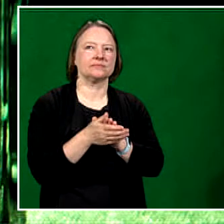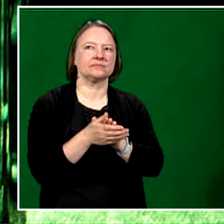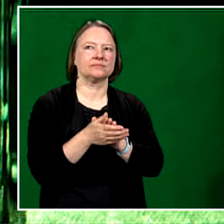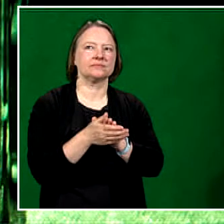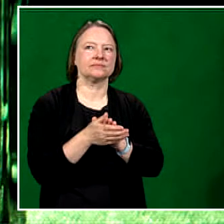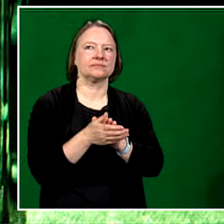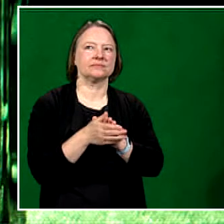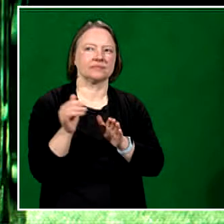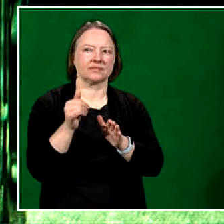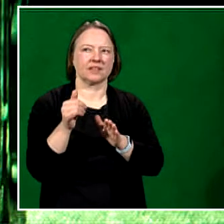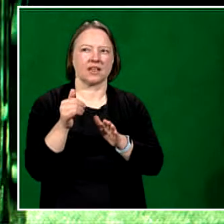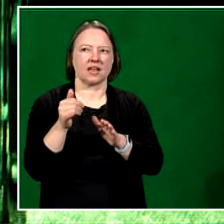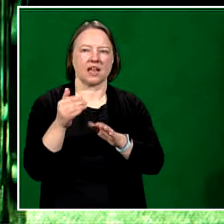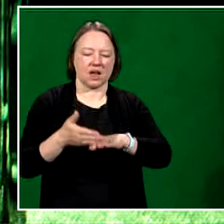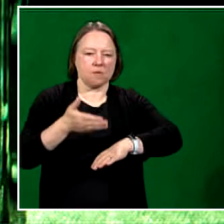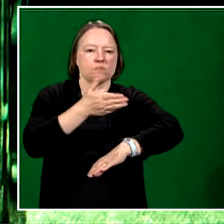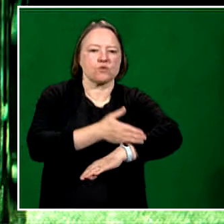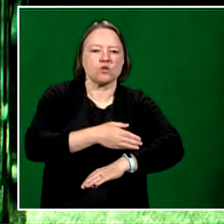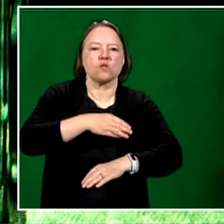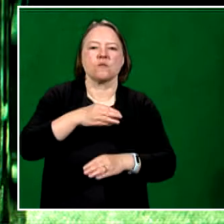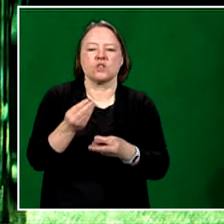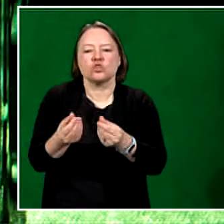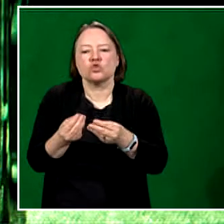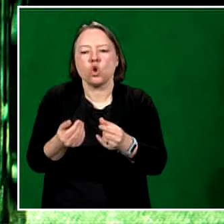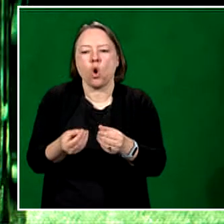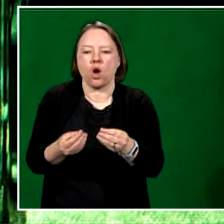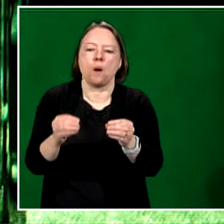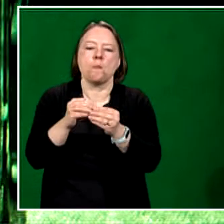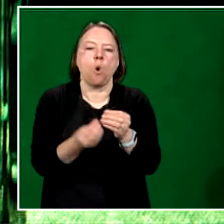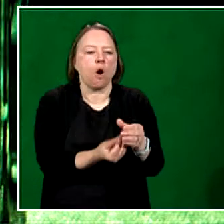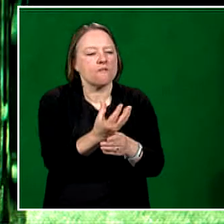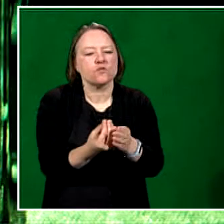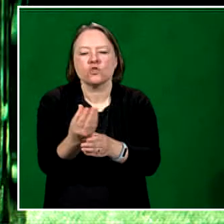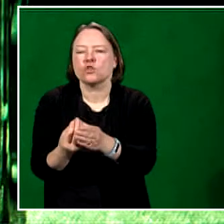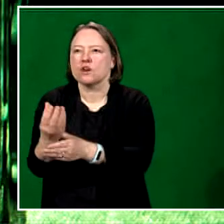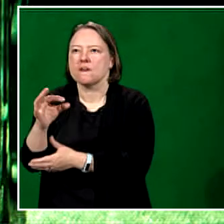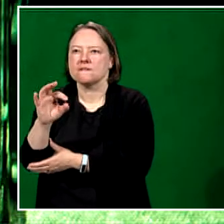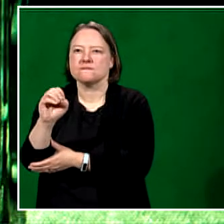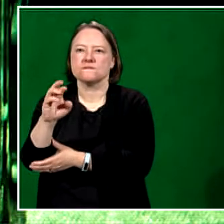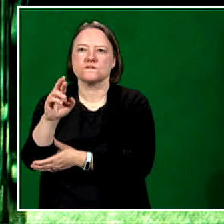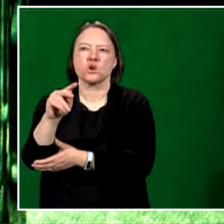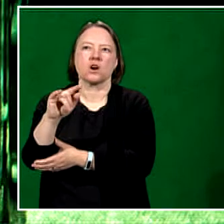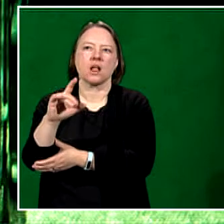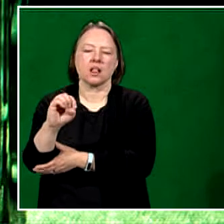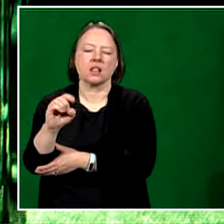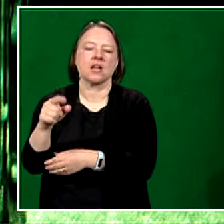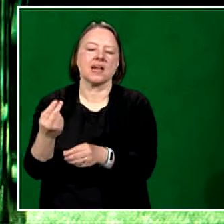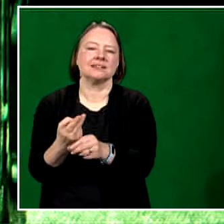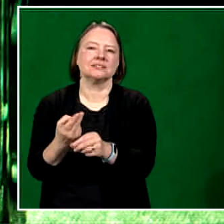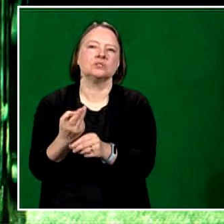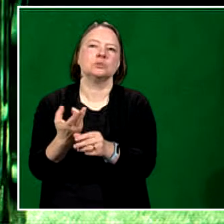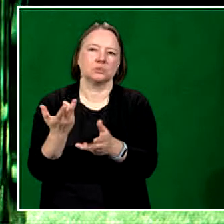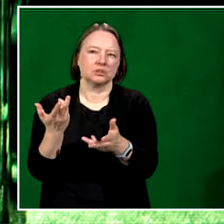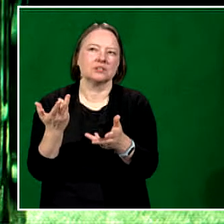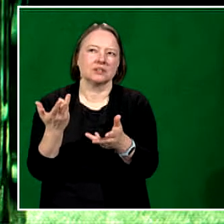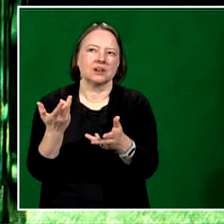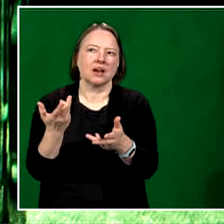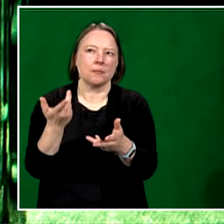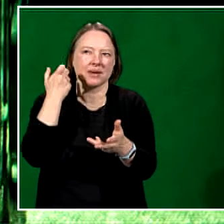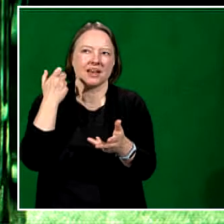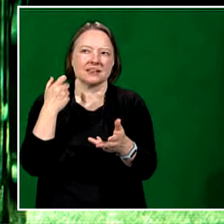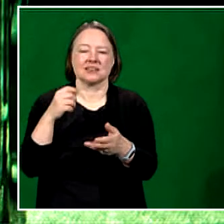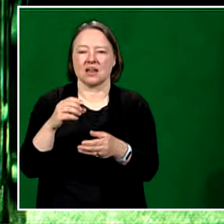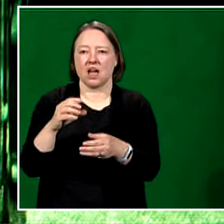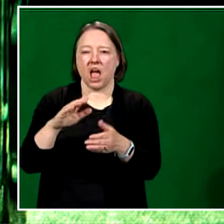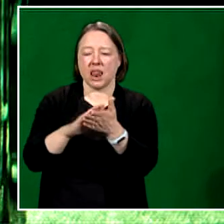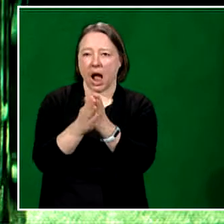will improve soil fertility, and it will be easier just to use, because the compost